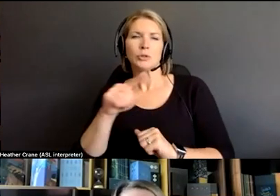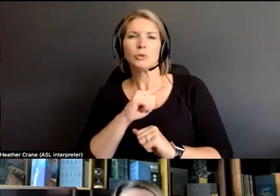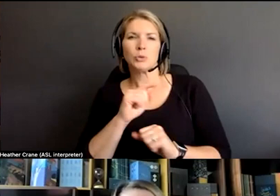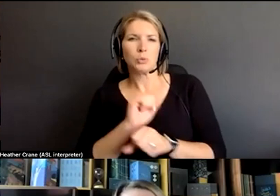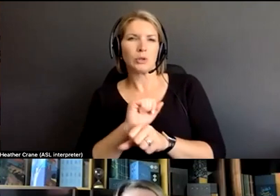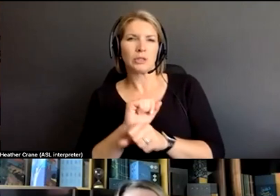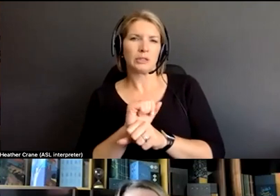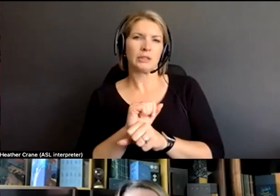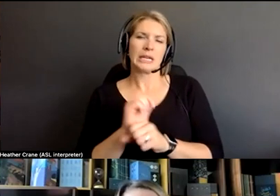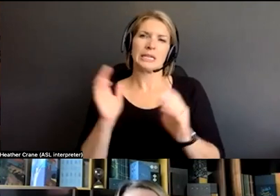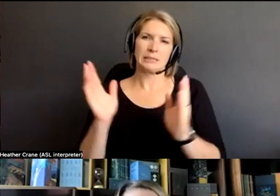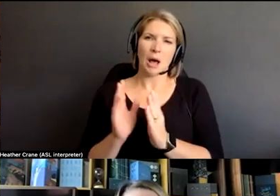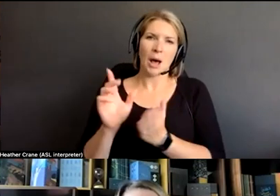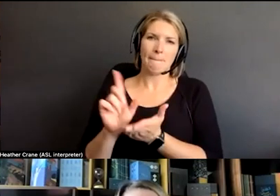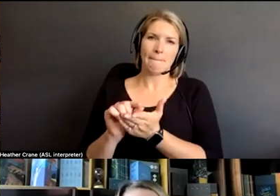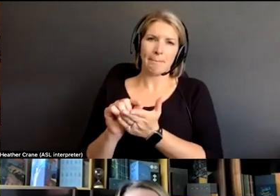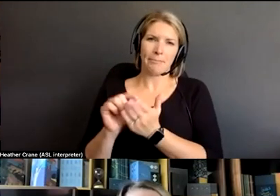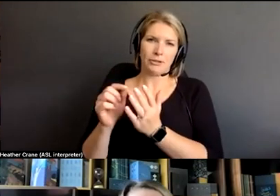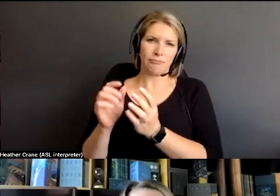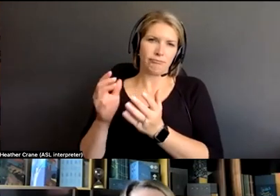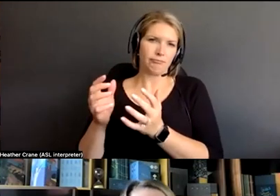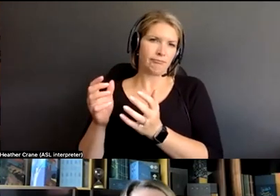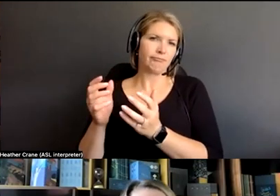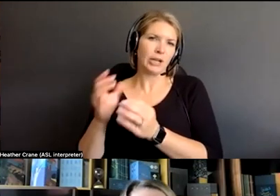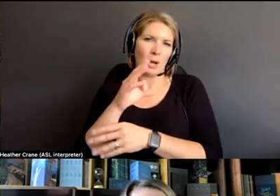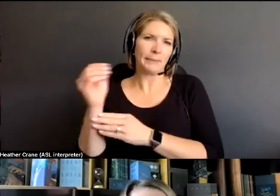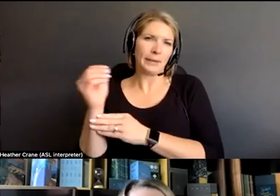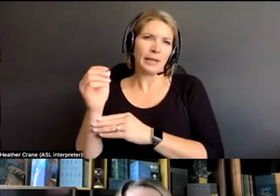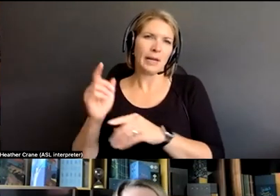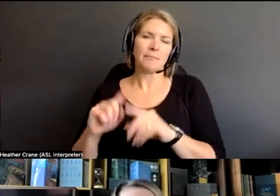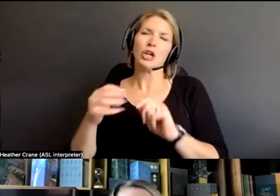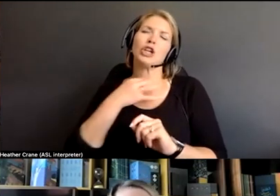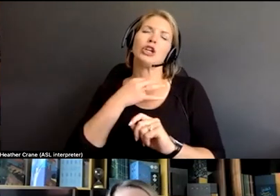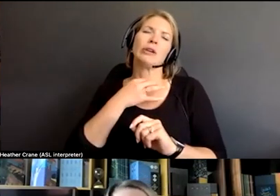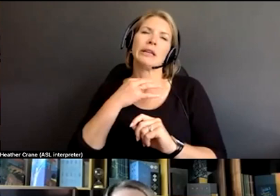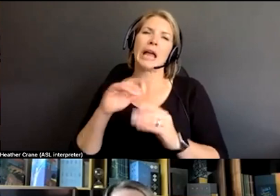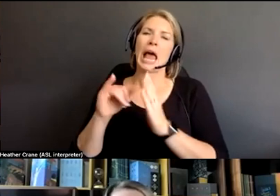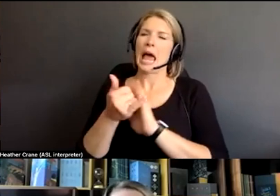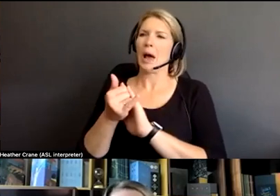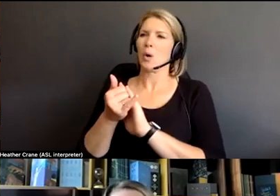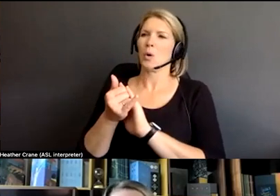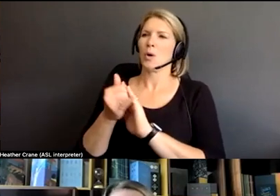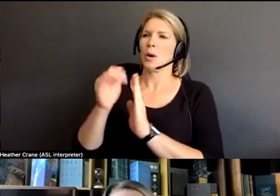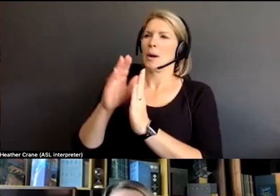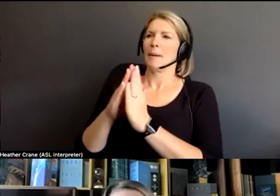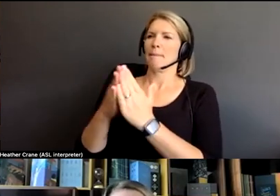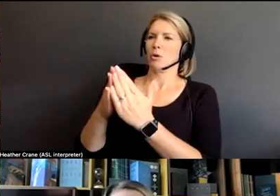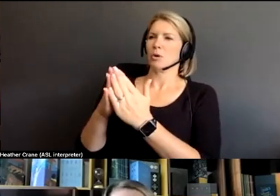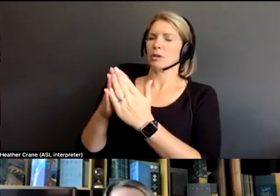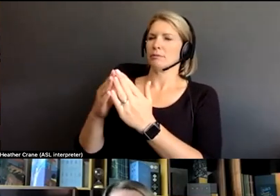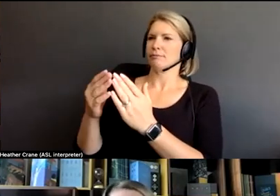and twos that are spined out on the shelf. Do you do anything with the spines to make them jump out? Is there anything that, that you have to think about in that